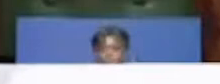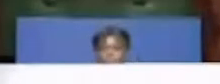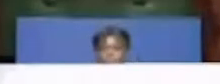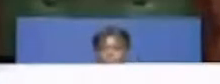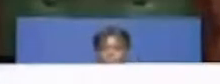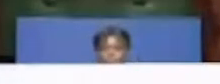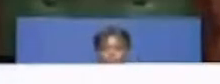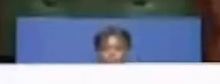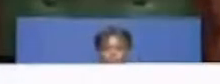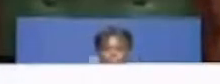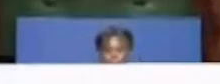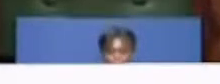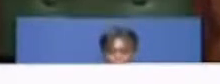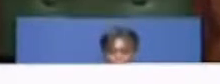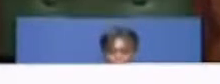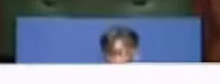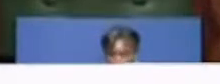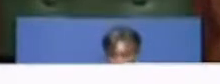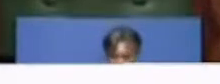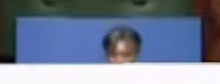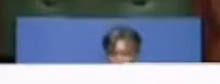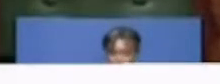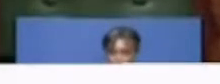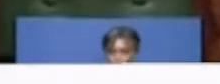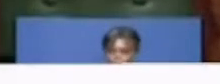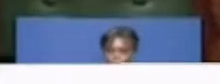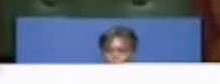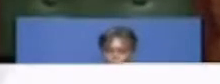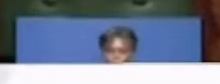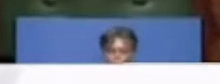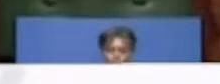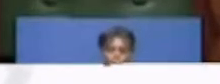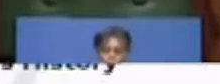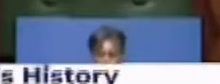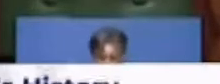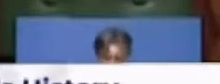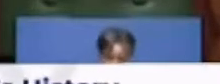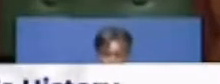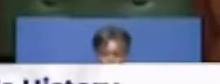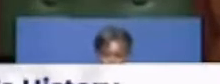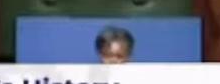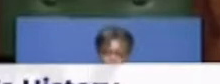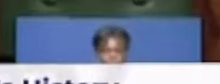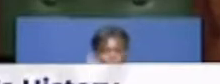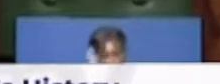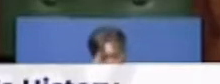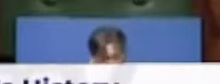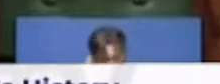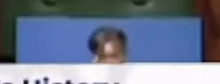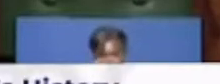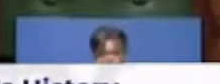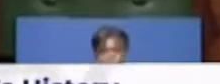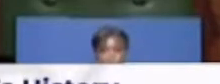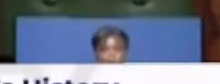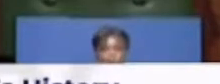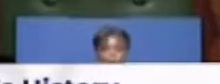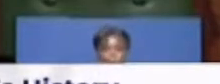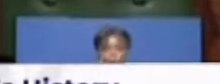parliament in both houses for their individual and collective contribution to the realization of our legislative